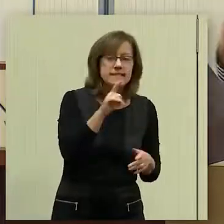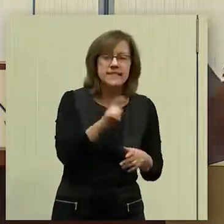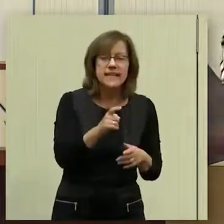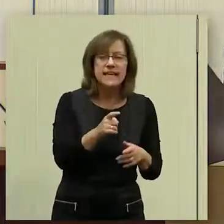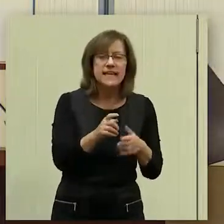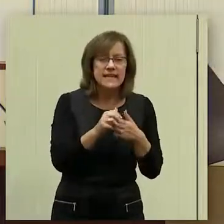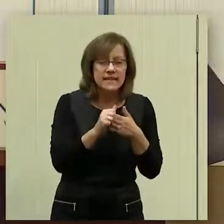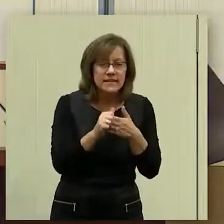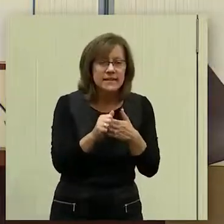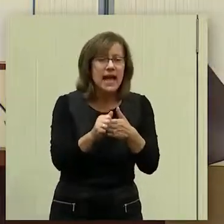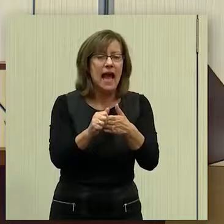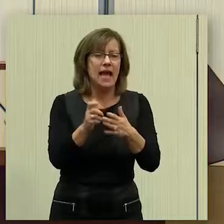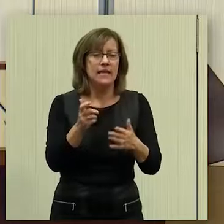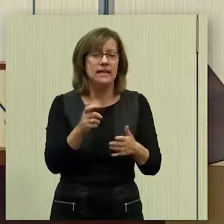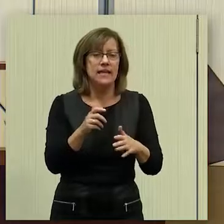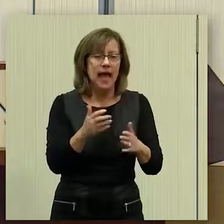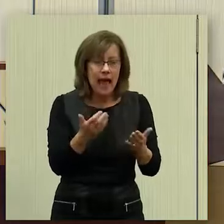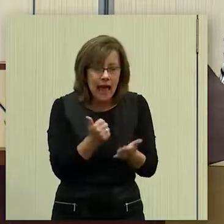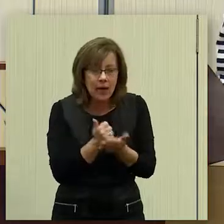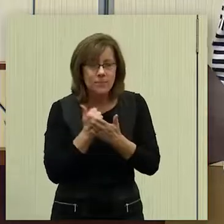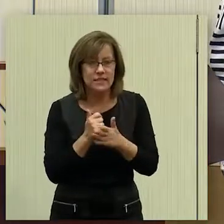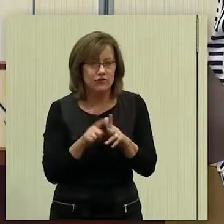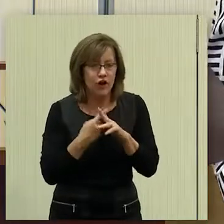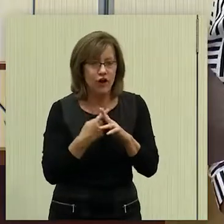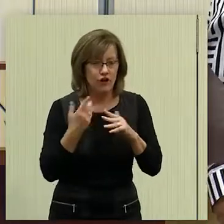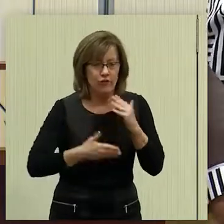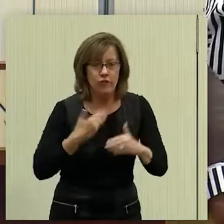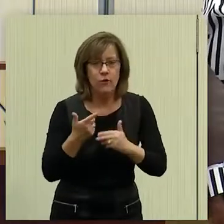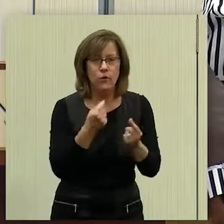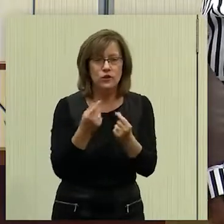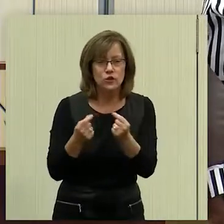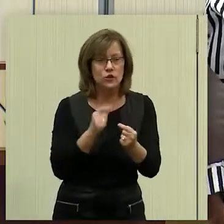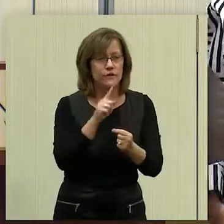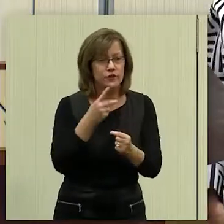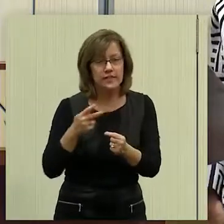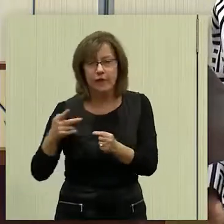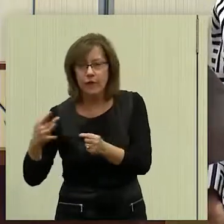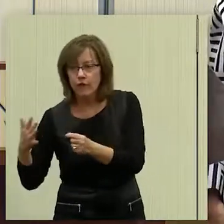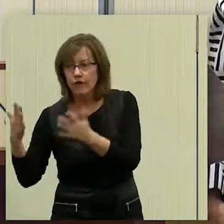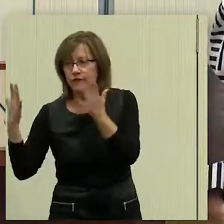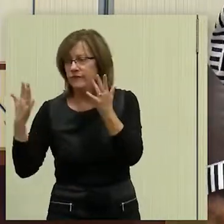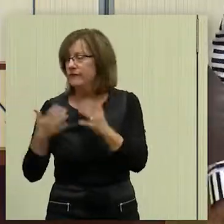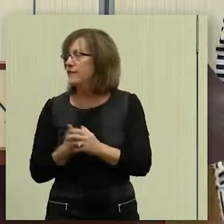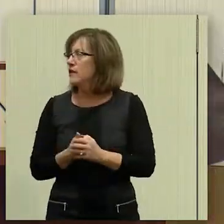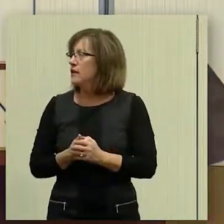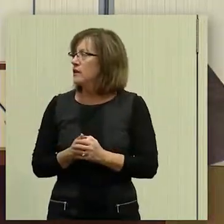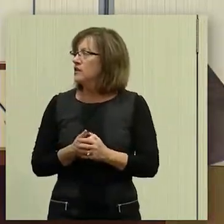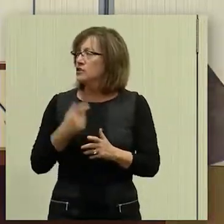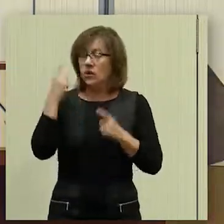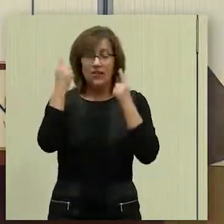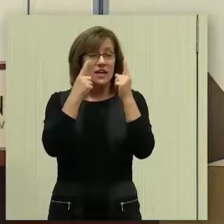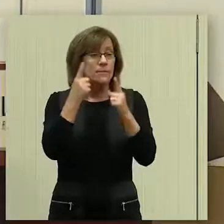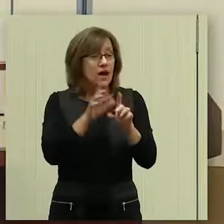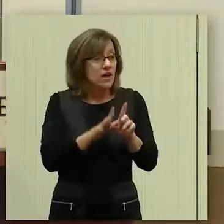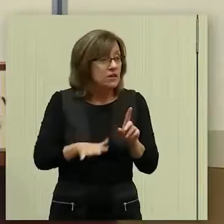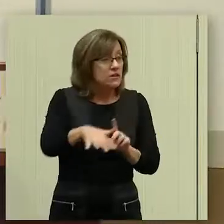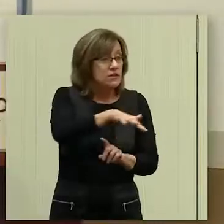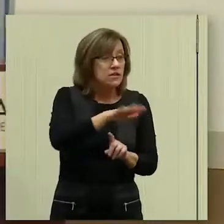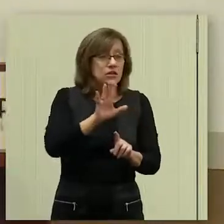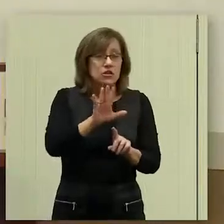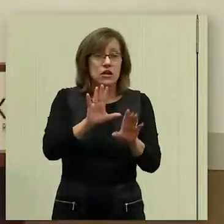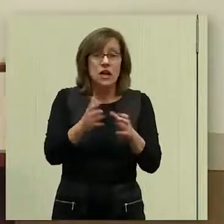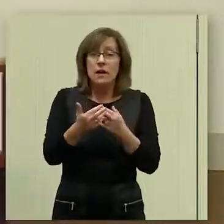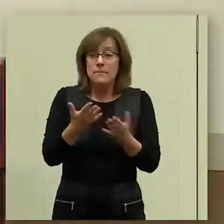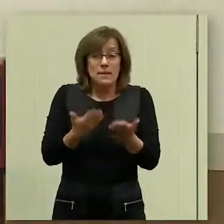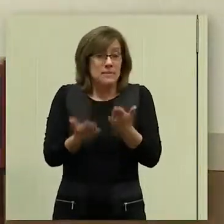do I get moving? Same kind of thing. So thinking of an environment and thinking of the children in your classroom. You may have some kids who never go to